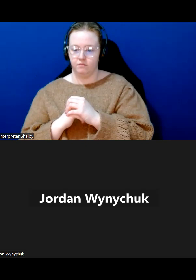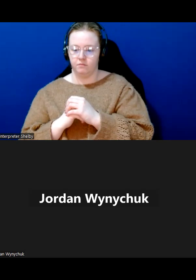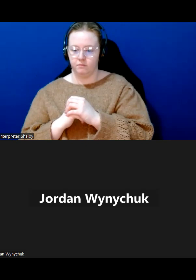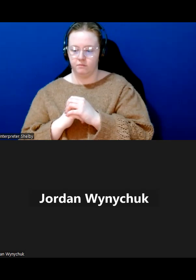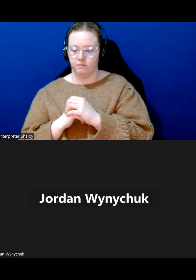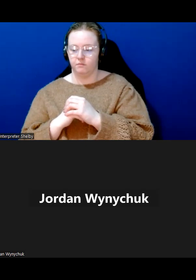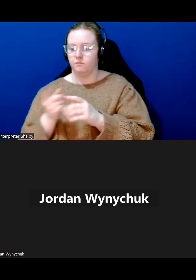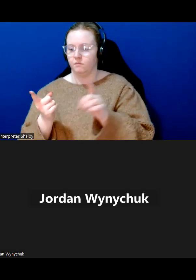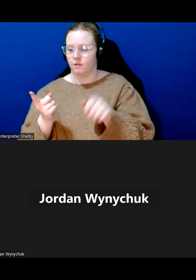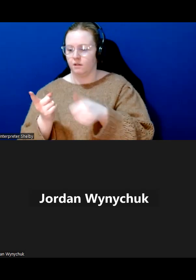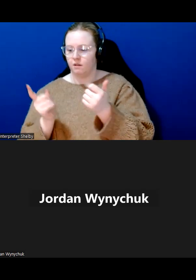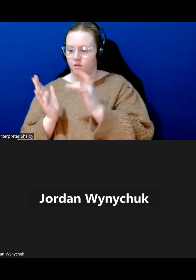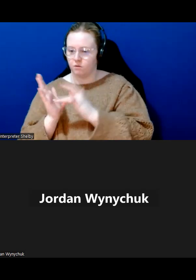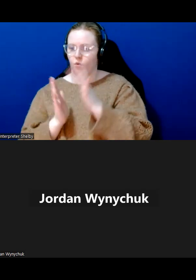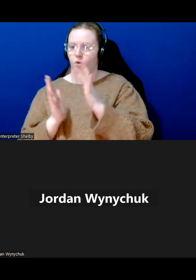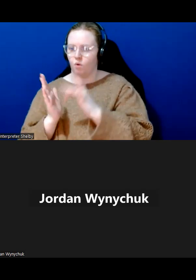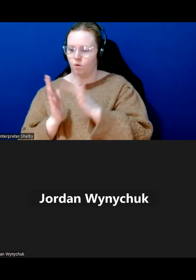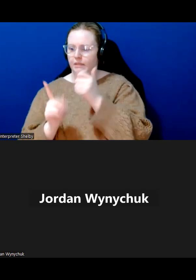It scrolled down without me.